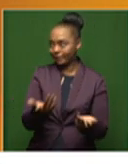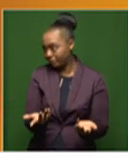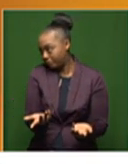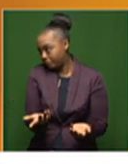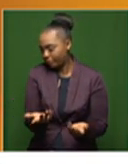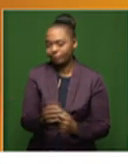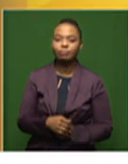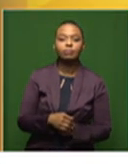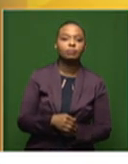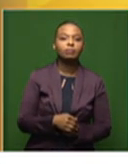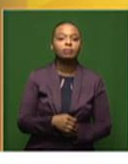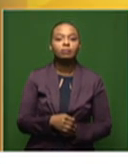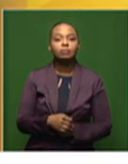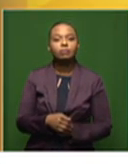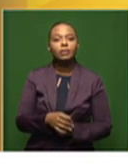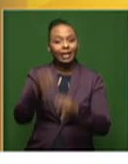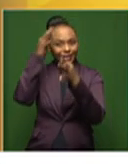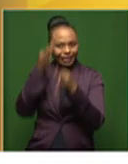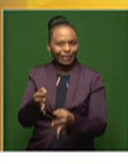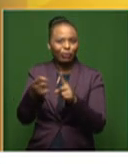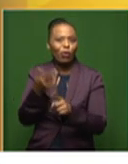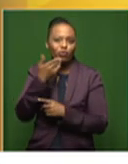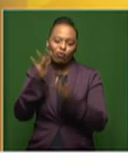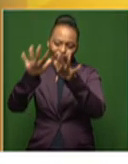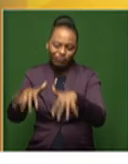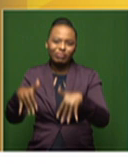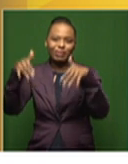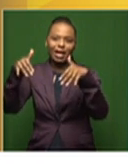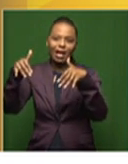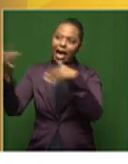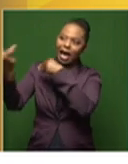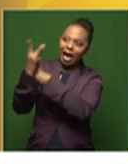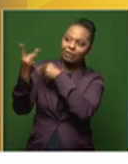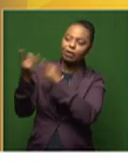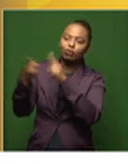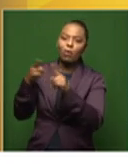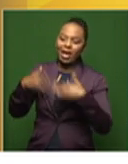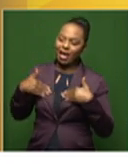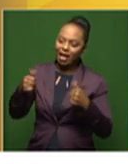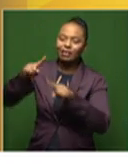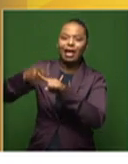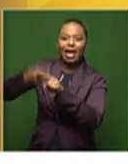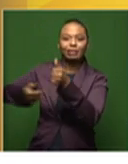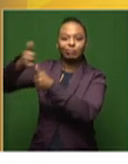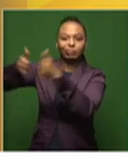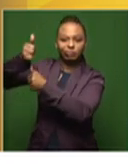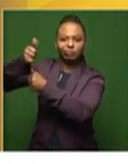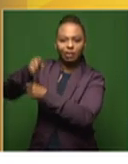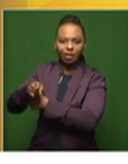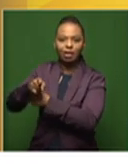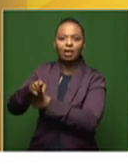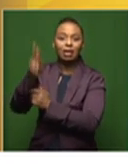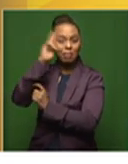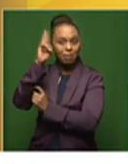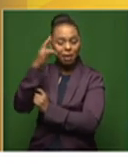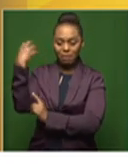There is a decision by Cabinet influenced by health experts that was released by the Minister of Education. Remember, the